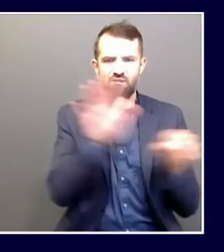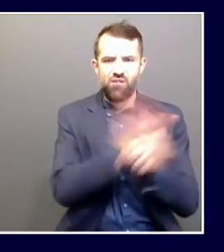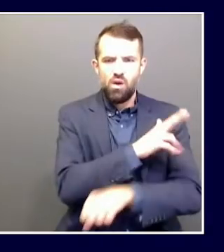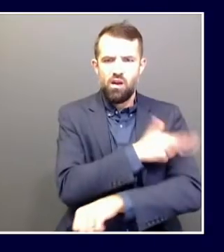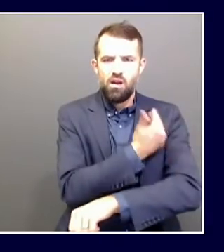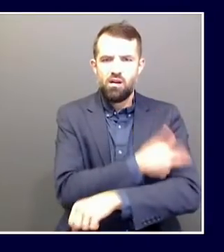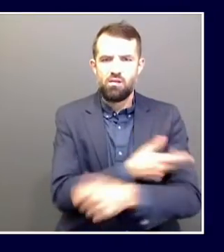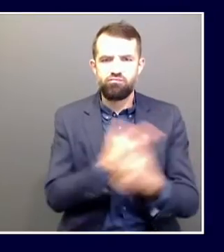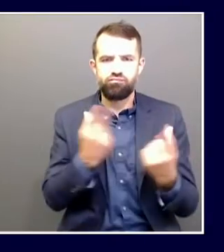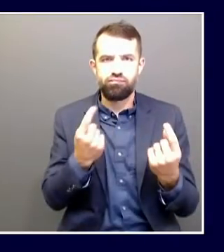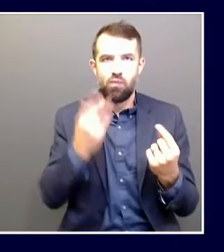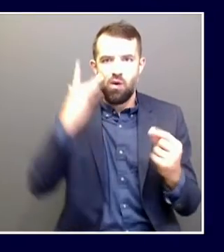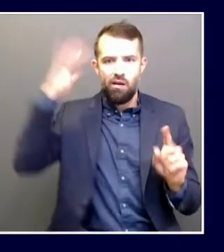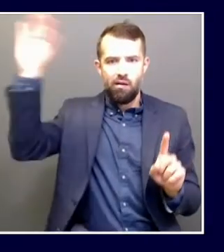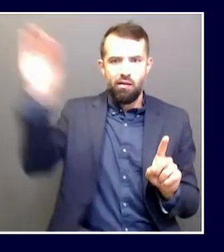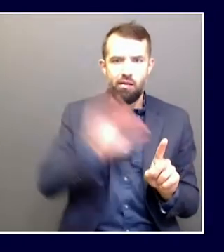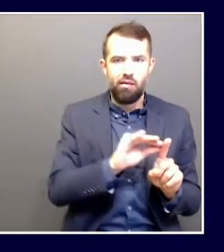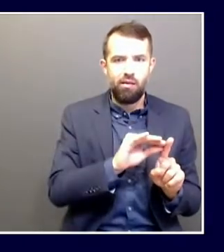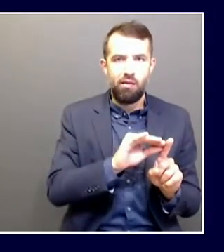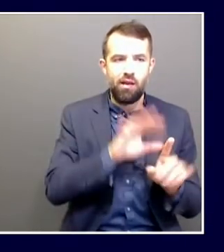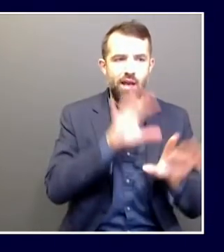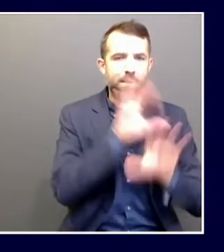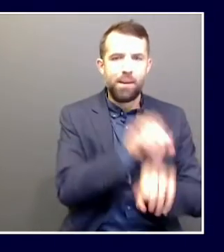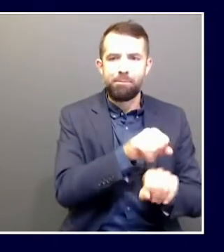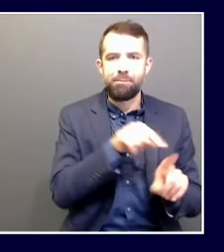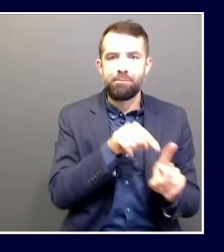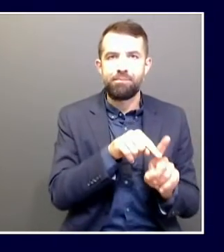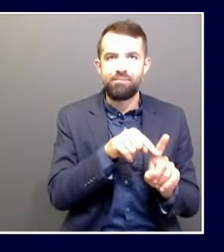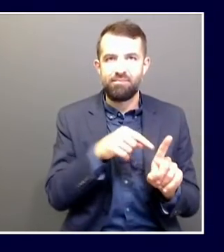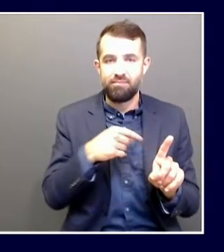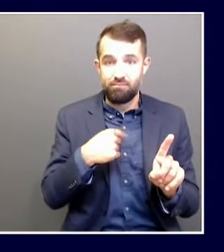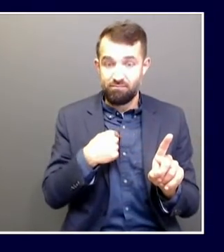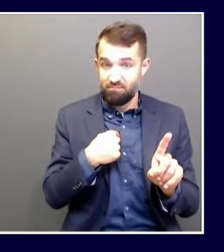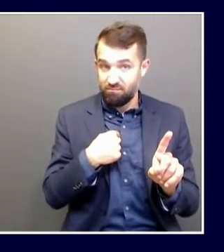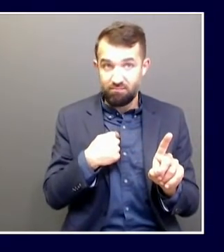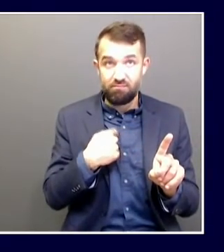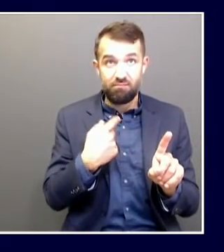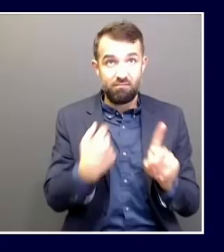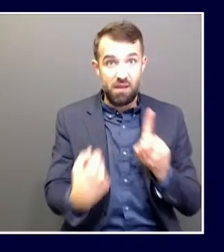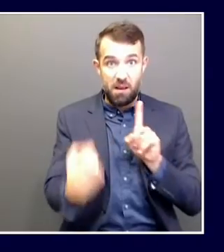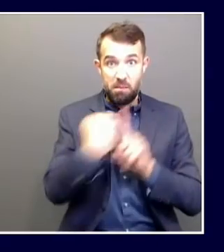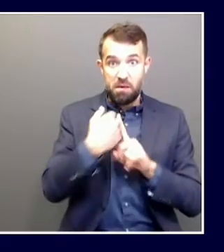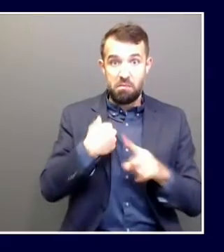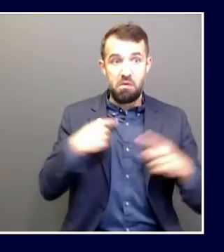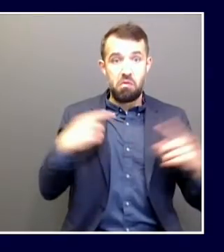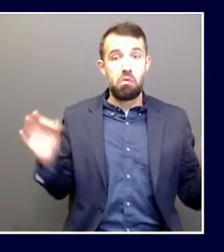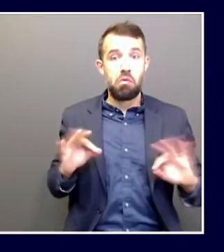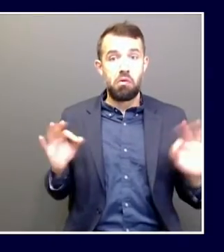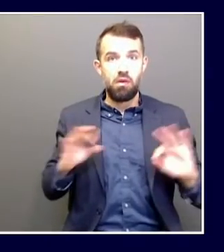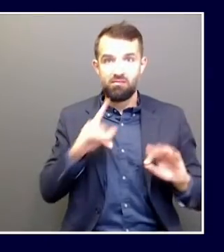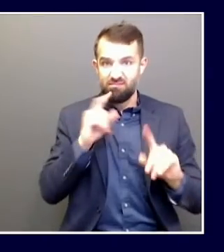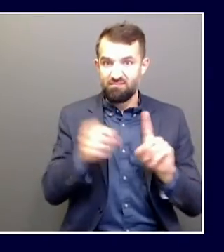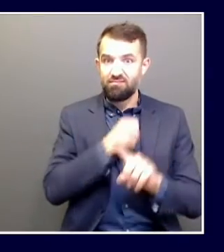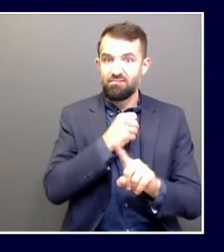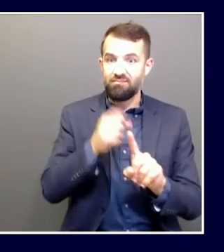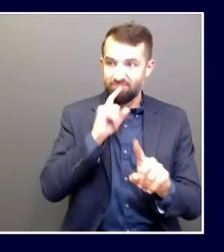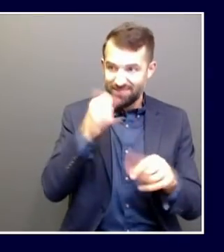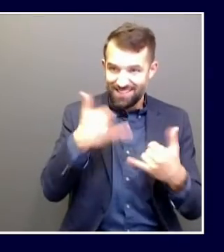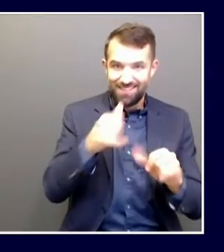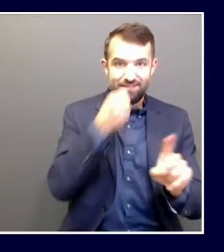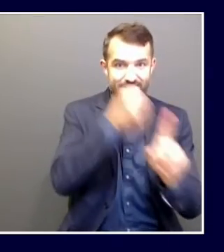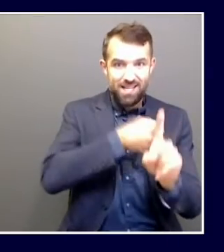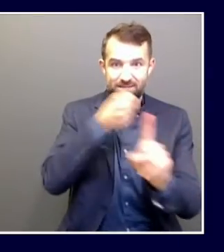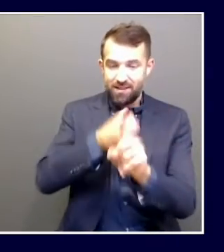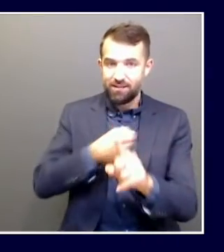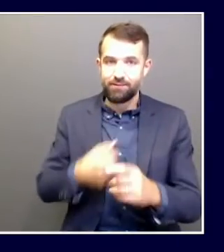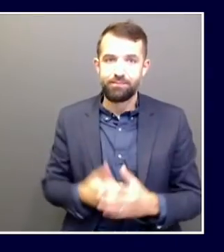same reason. So the impact of not getting vaccinated reverberates well beyond your own community. Thank